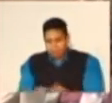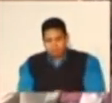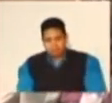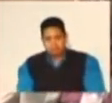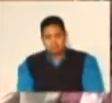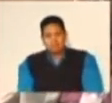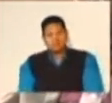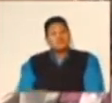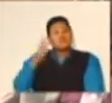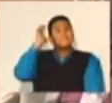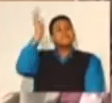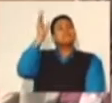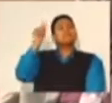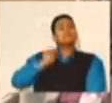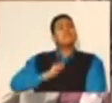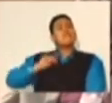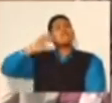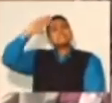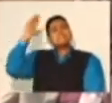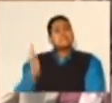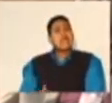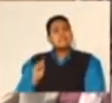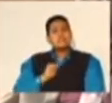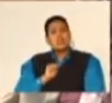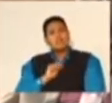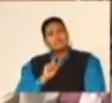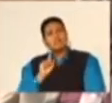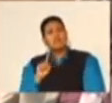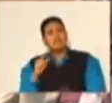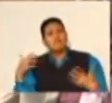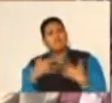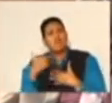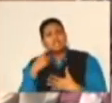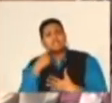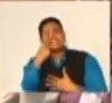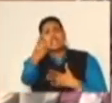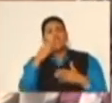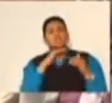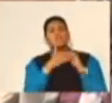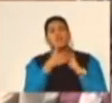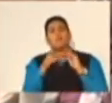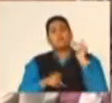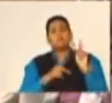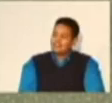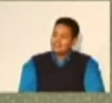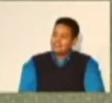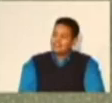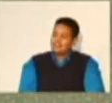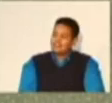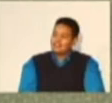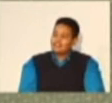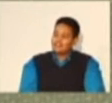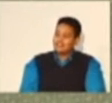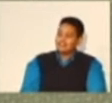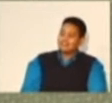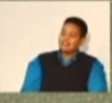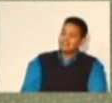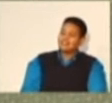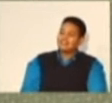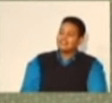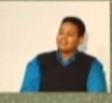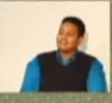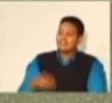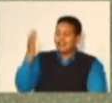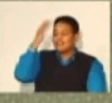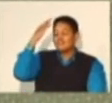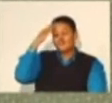Mr. Speaker, I have never been afraid to tell the Jamaican people as it is. I hear the member from